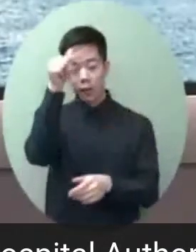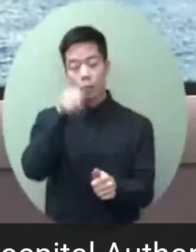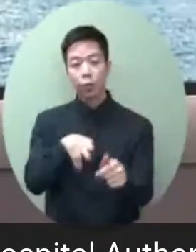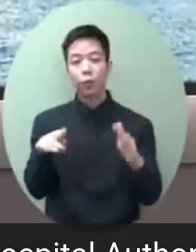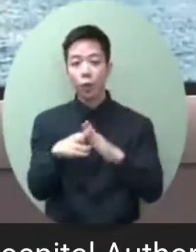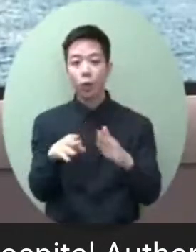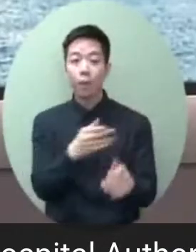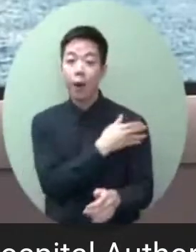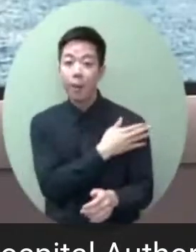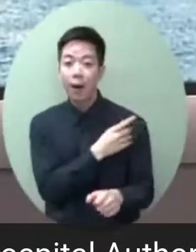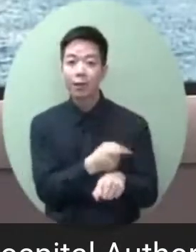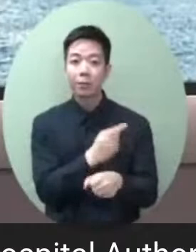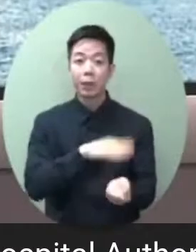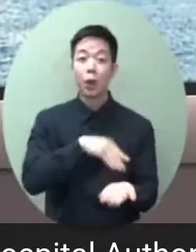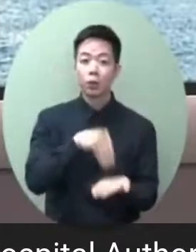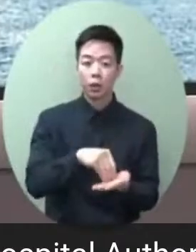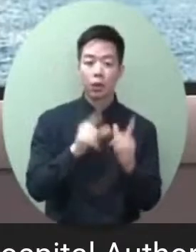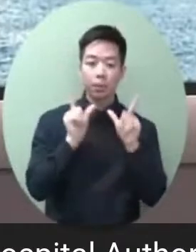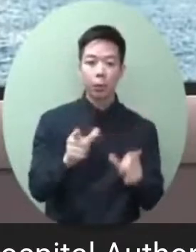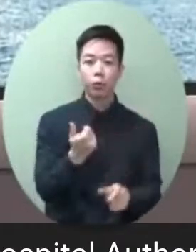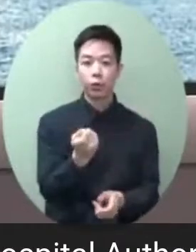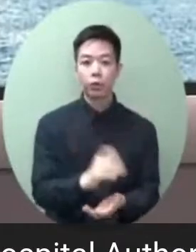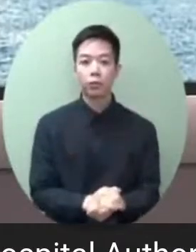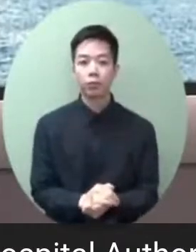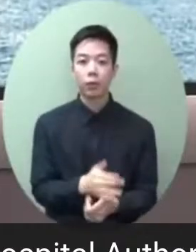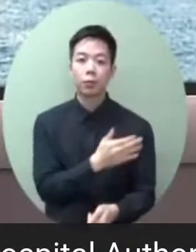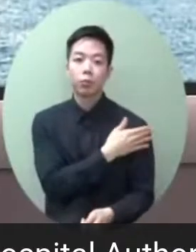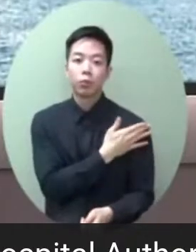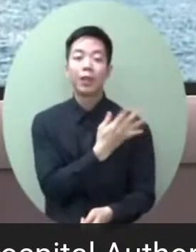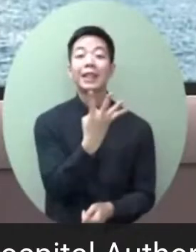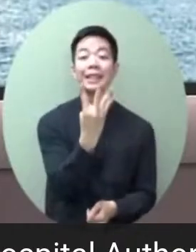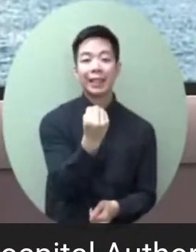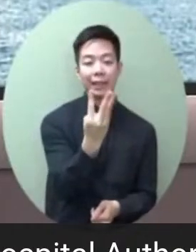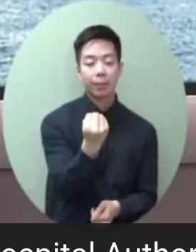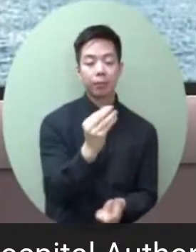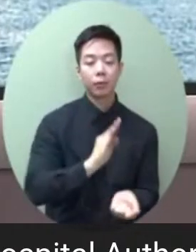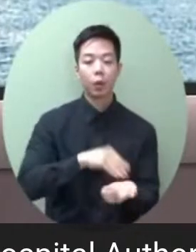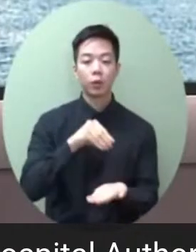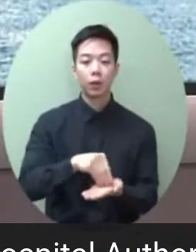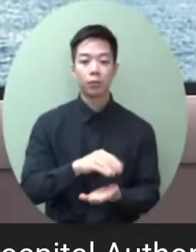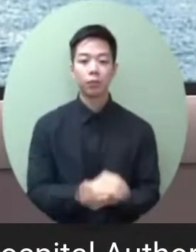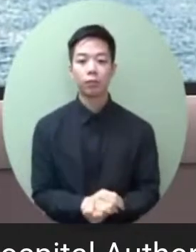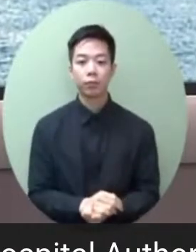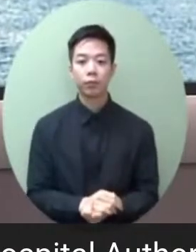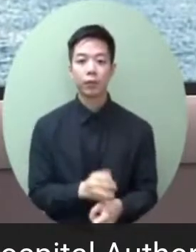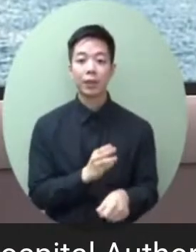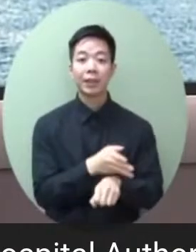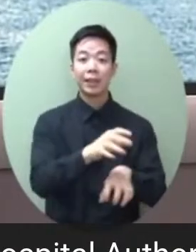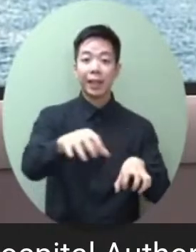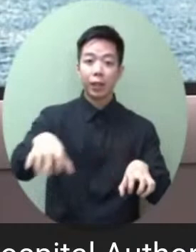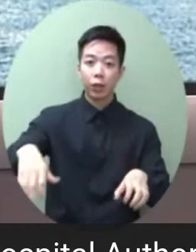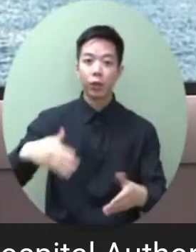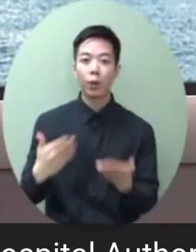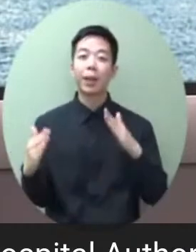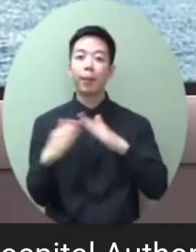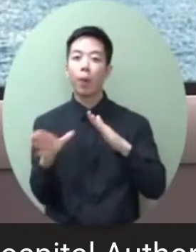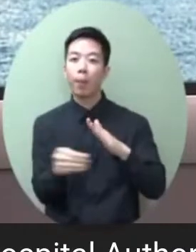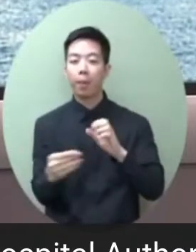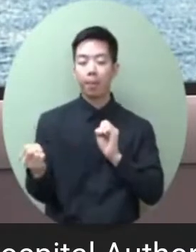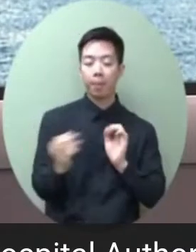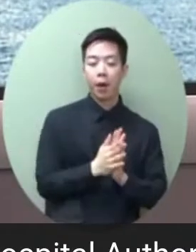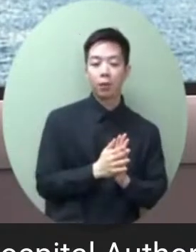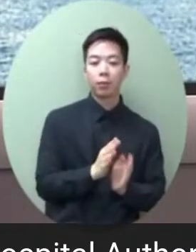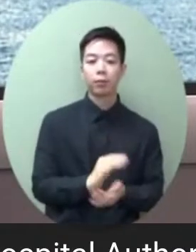And let me reveal about the preliminary positive cases in HA. There are about 40 staff preliminary positive cases. Most of them are